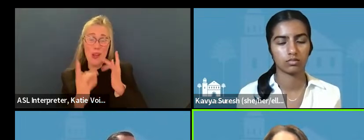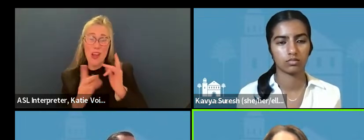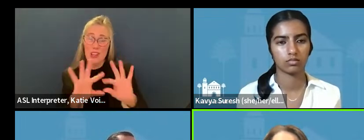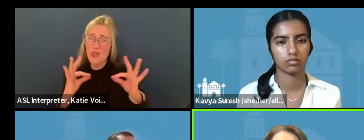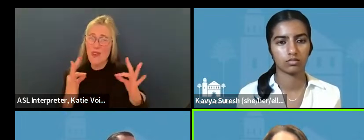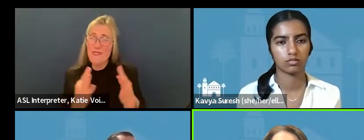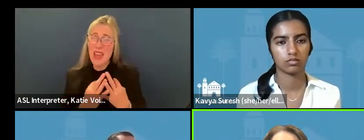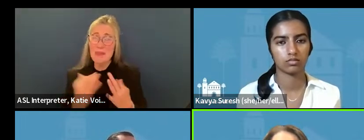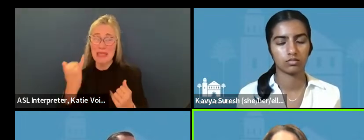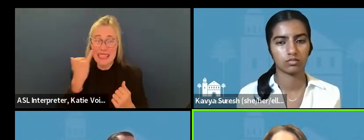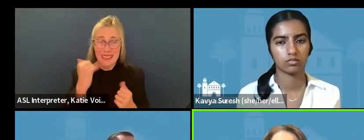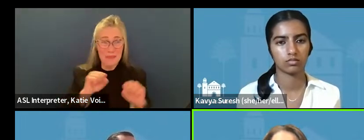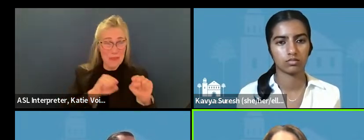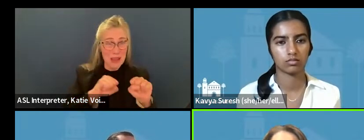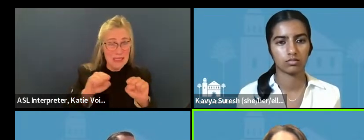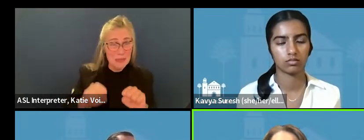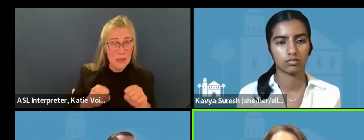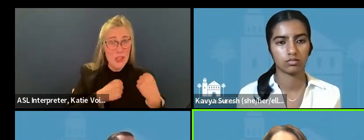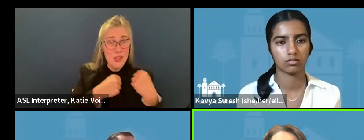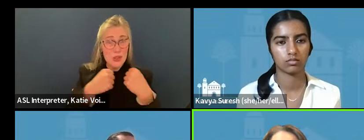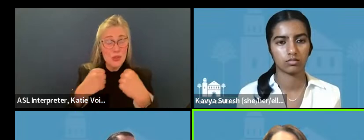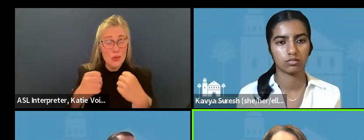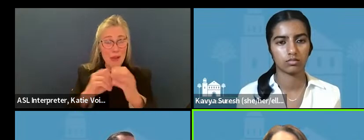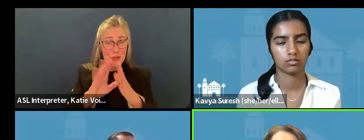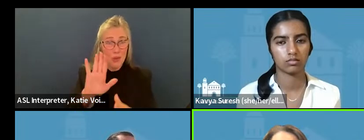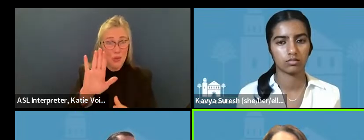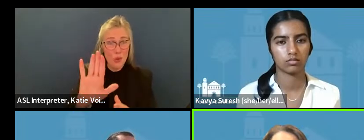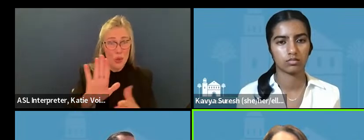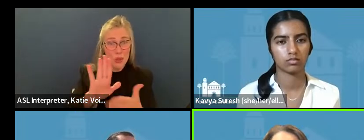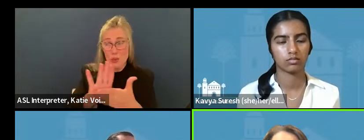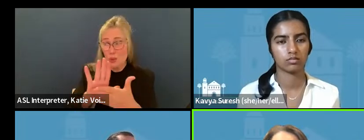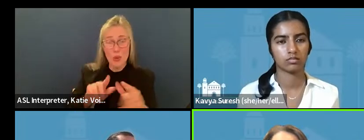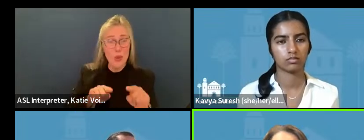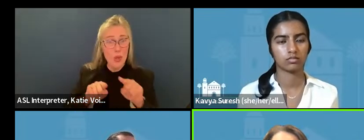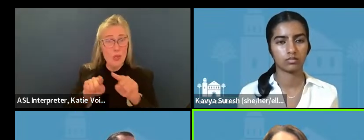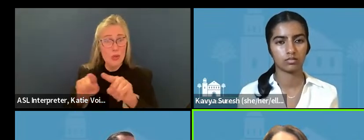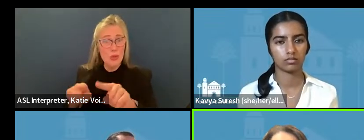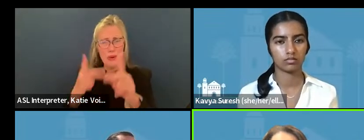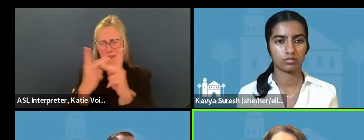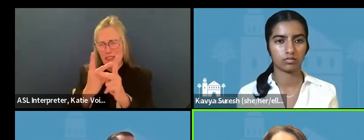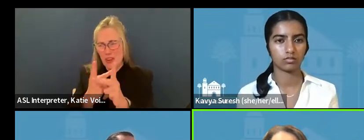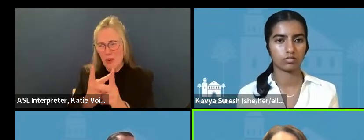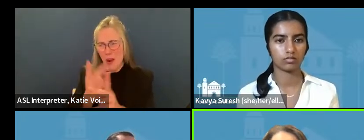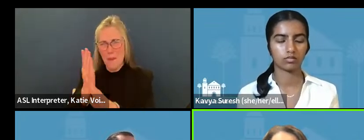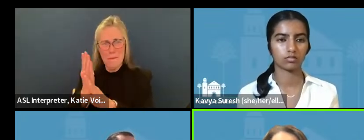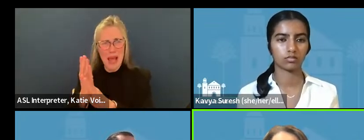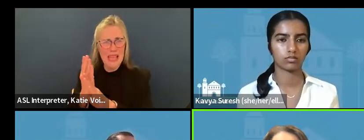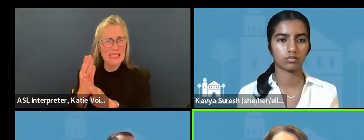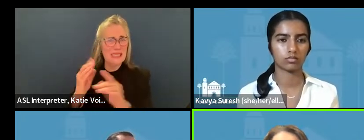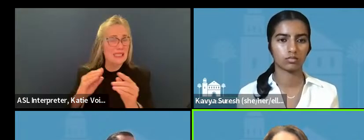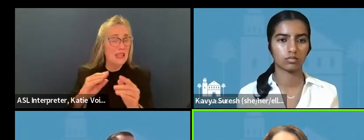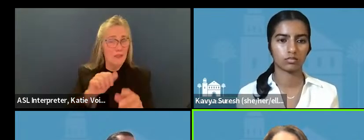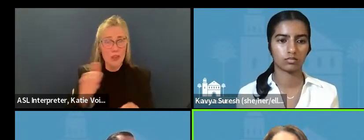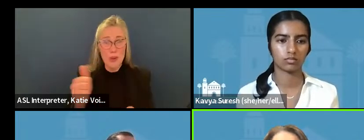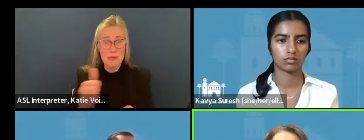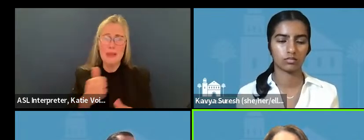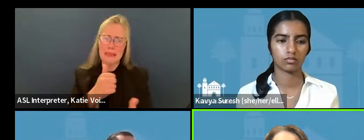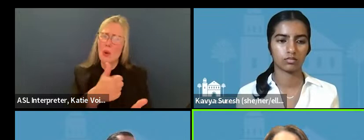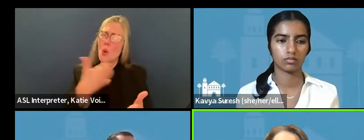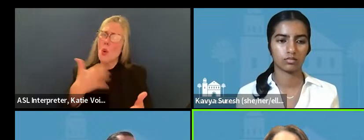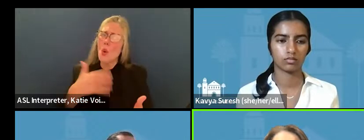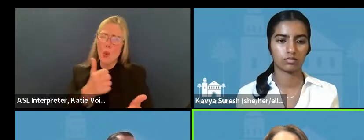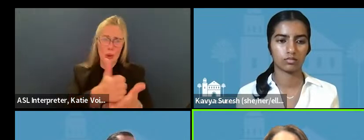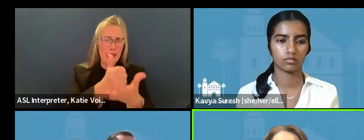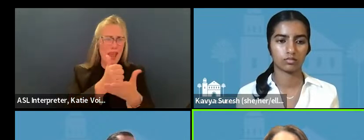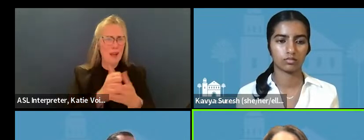drive your students to school, as we figure out the bus transportation, please help us out by doing that.